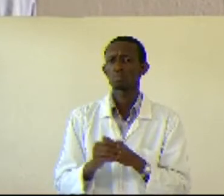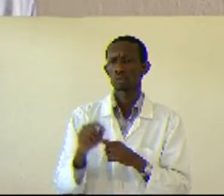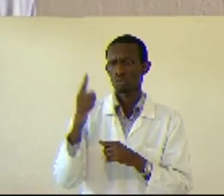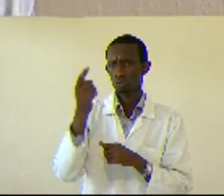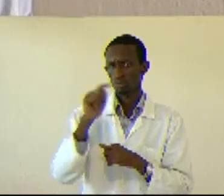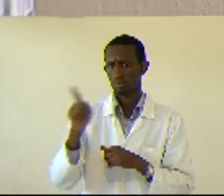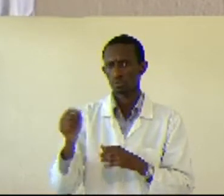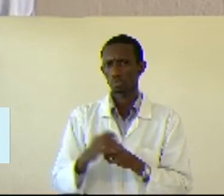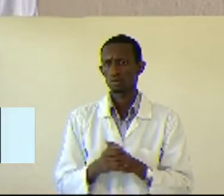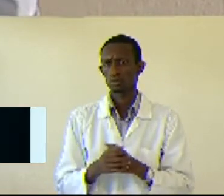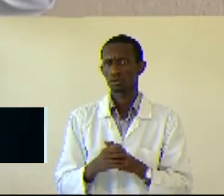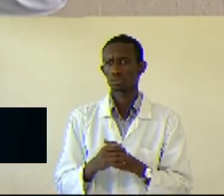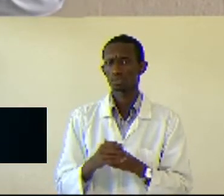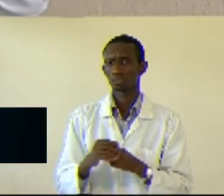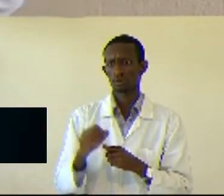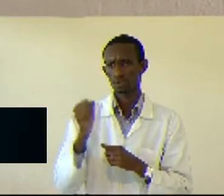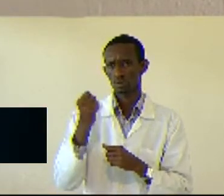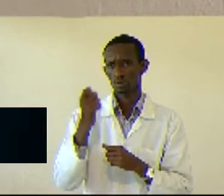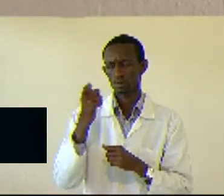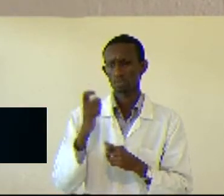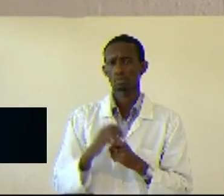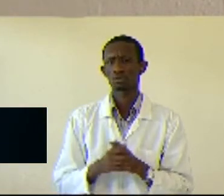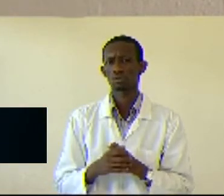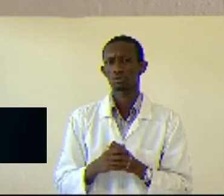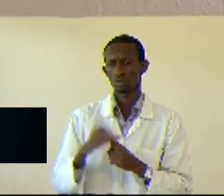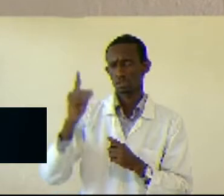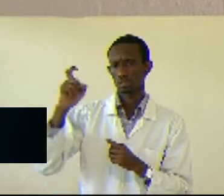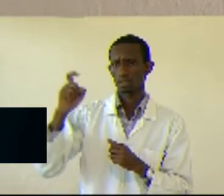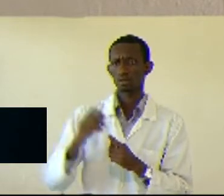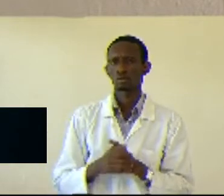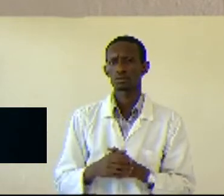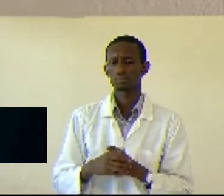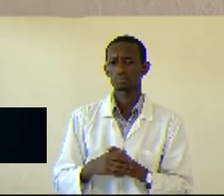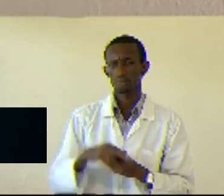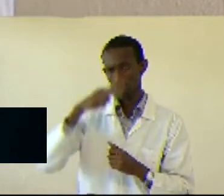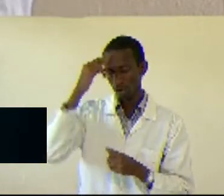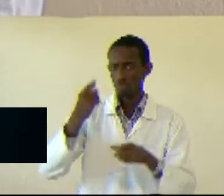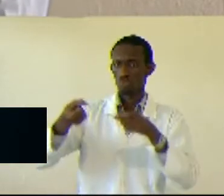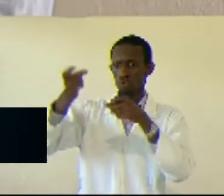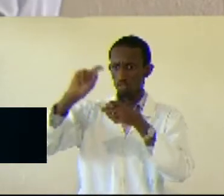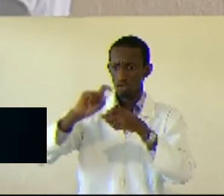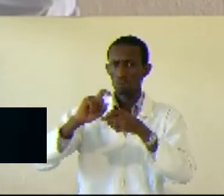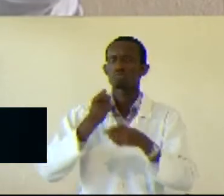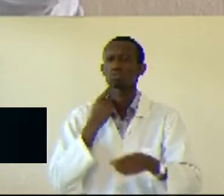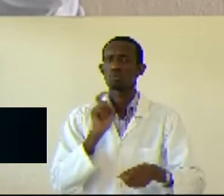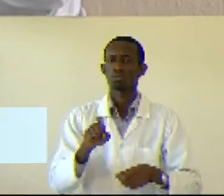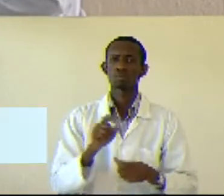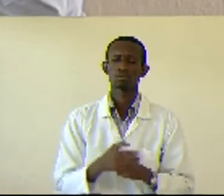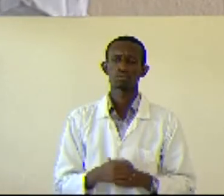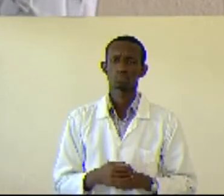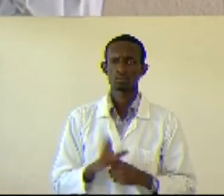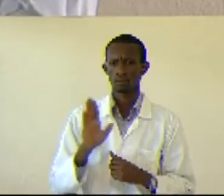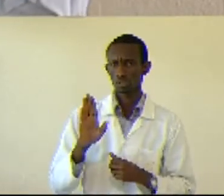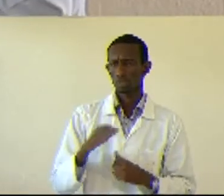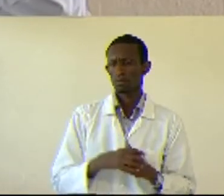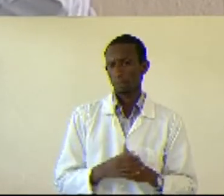squared dx, because you know addition is commutative. So then, this is